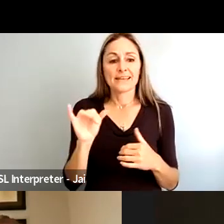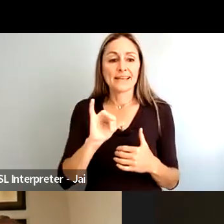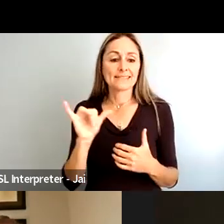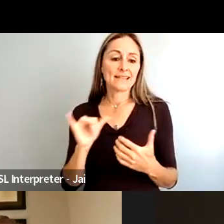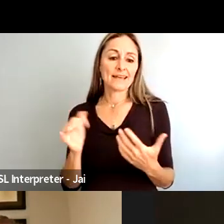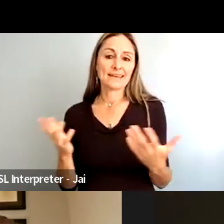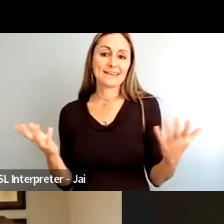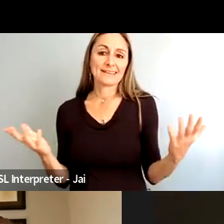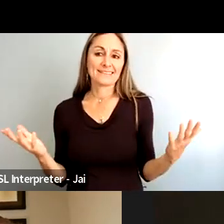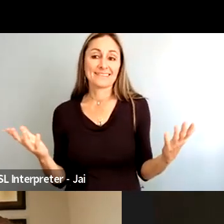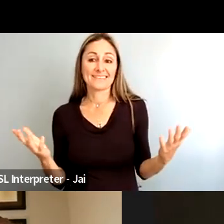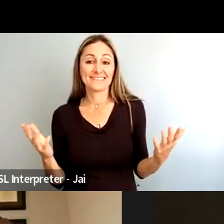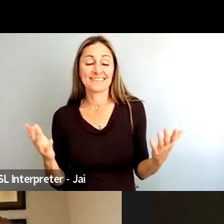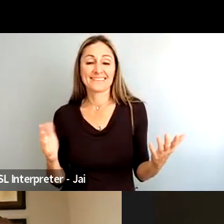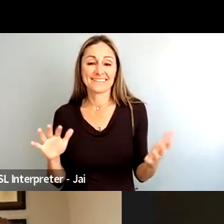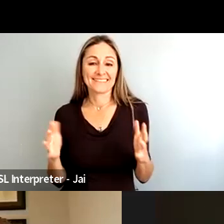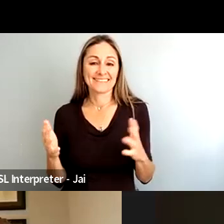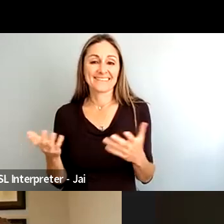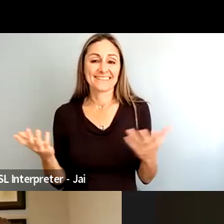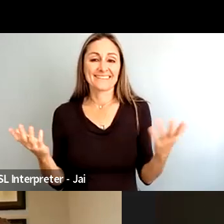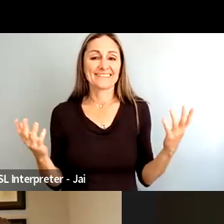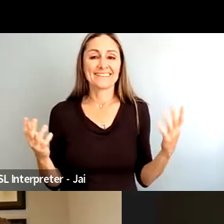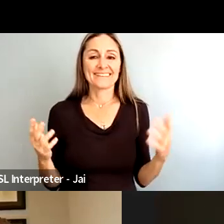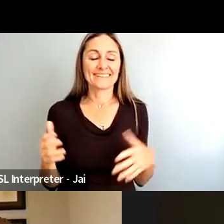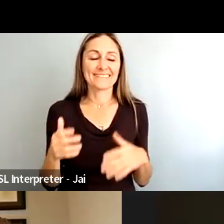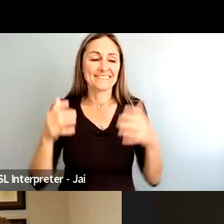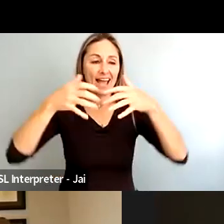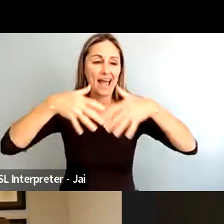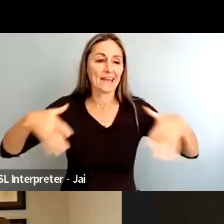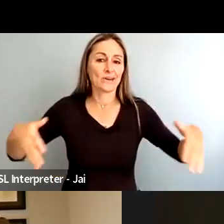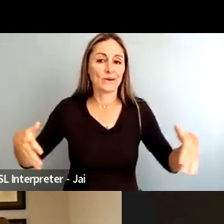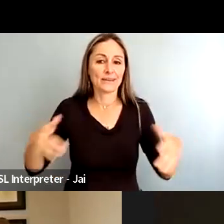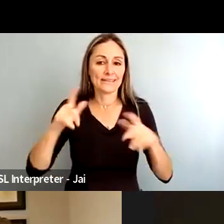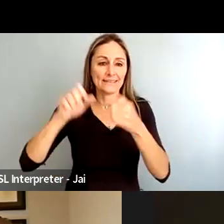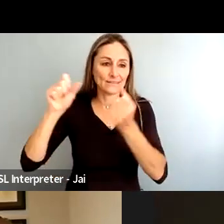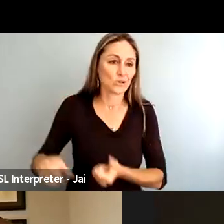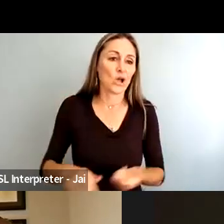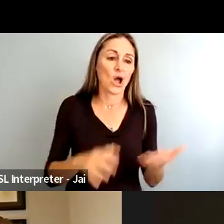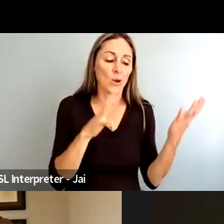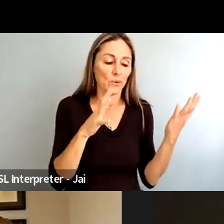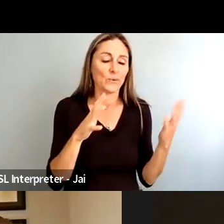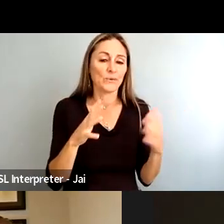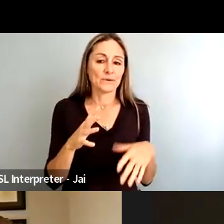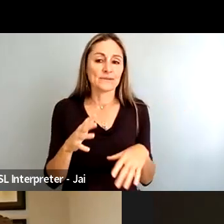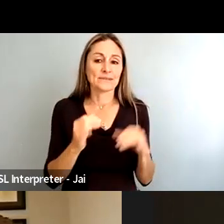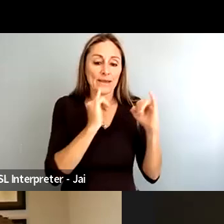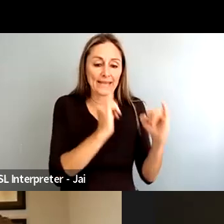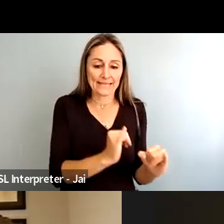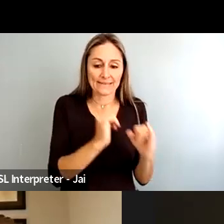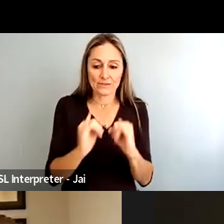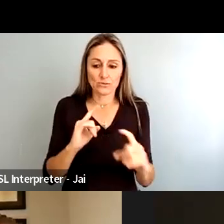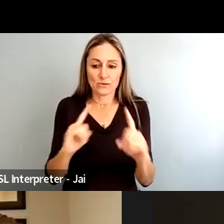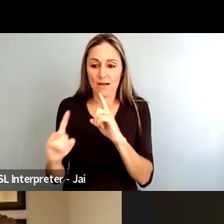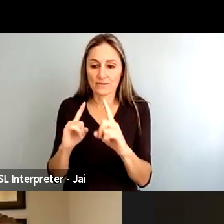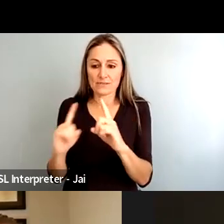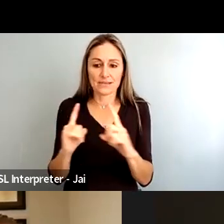well, that's not, and that the hierarchy needs to go. And so like it's in individual conversations,